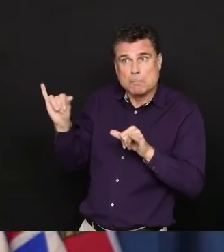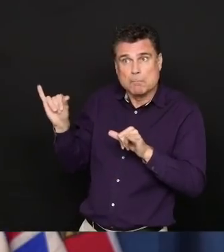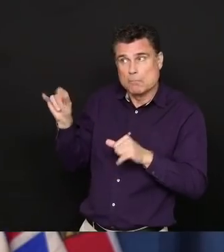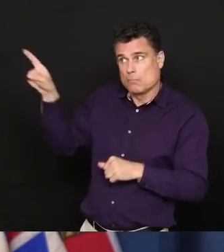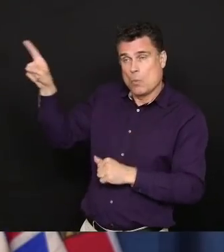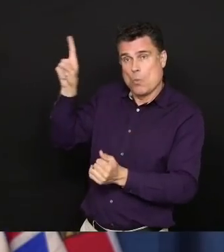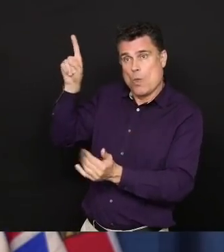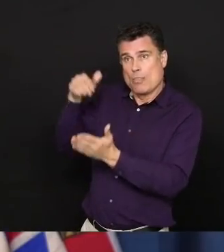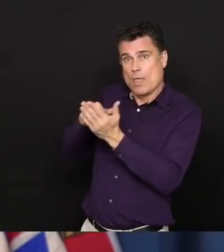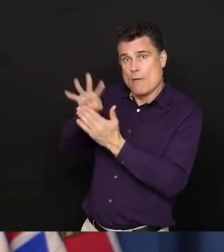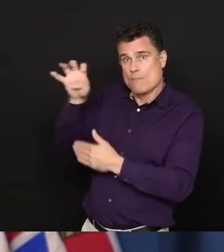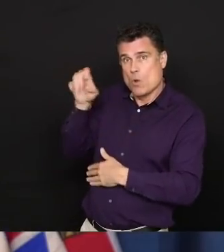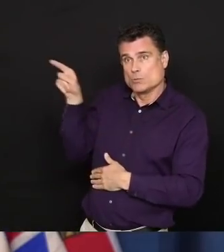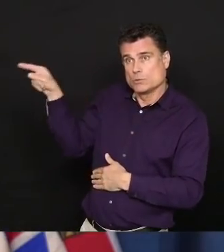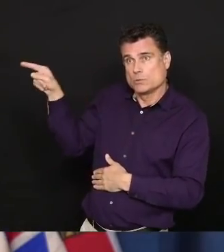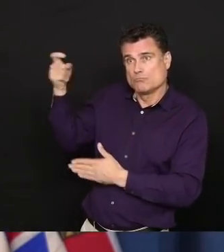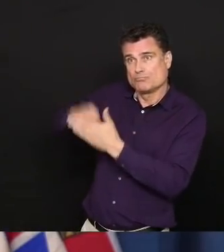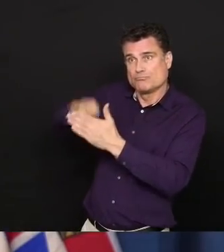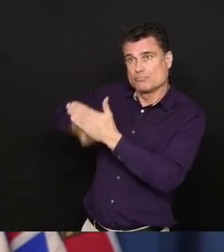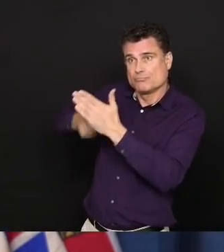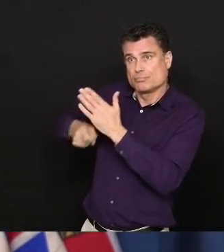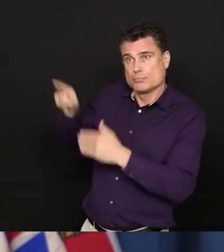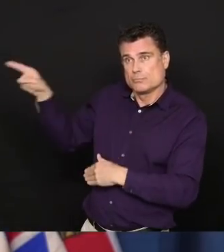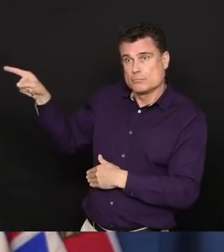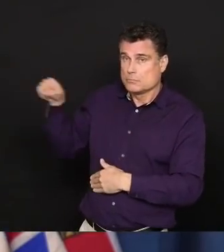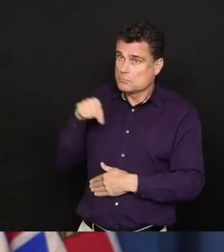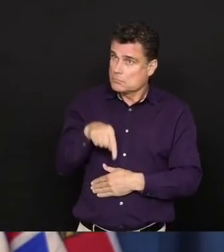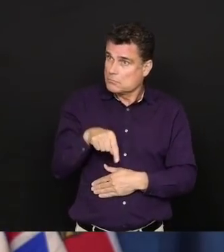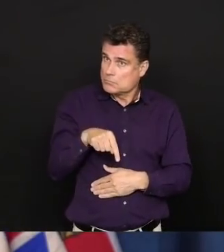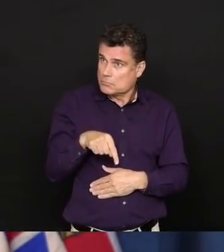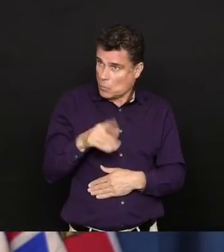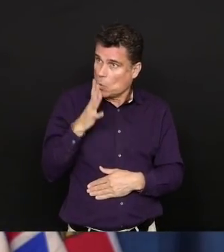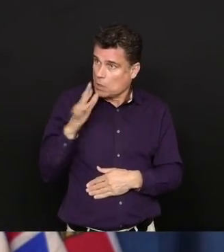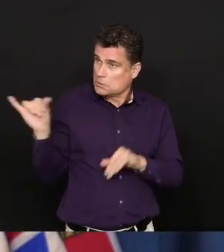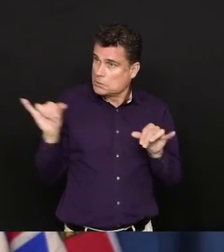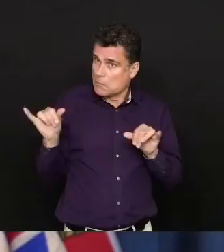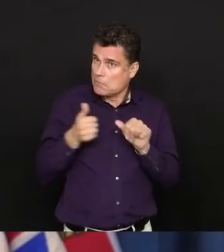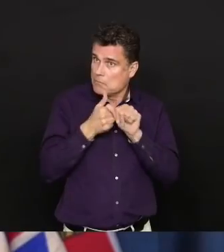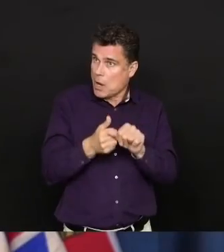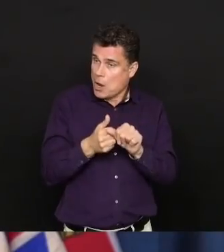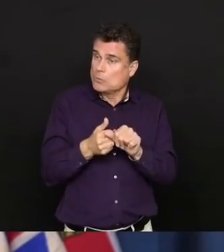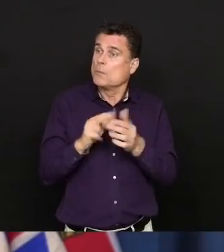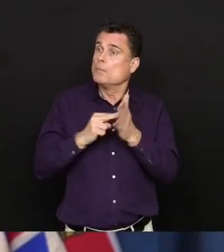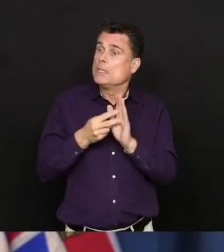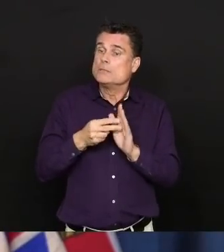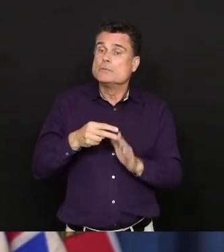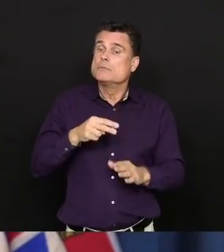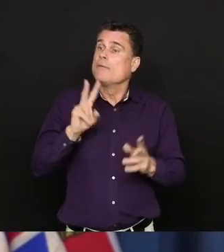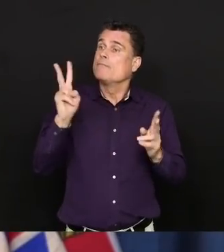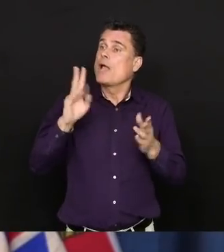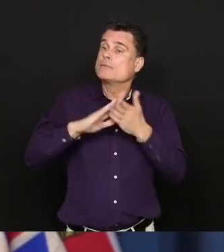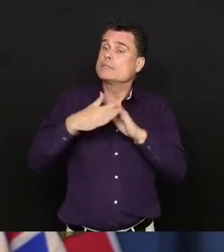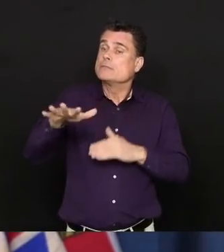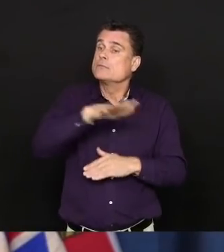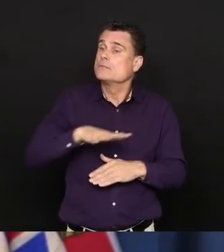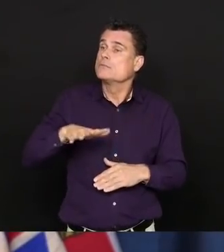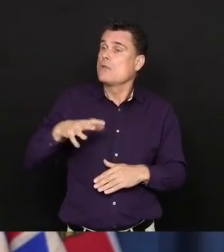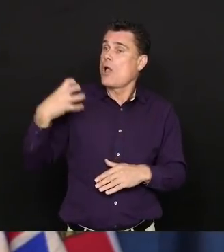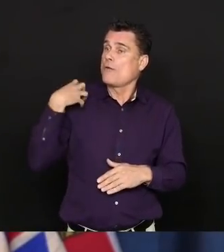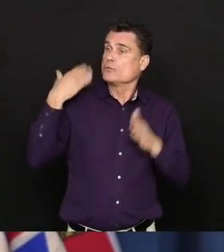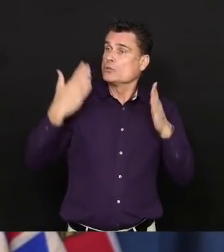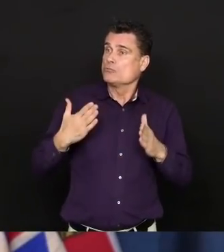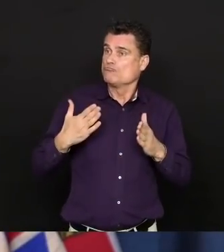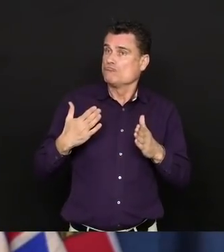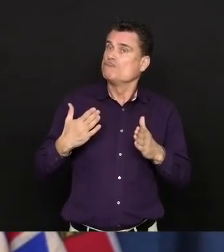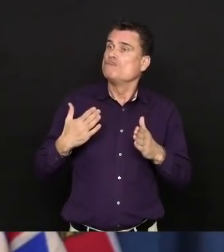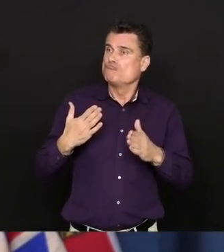have so far in BC and in Vancouver, where it's not that certain. Yeah, you know, I actually,